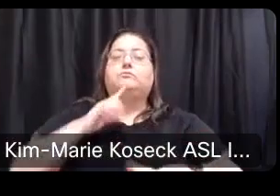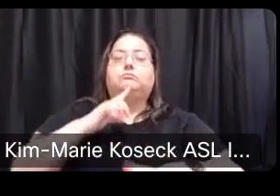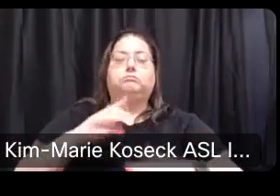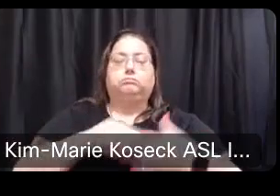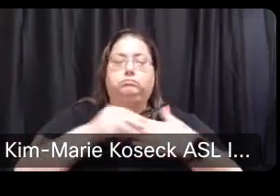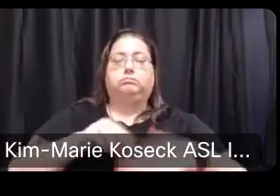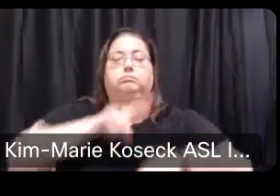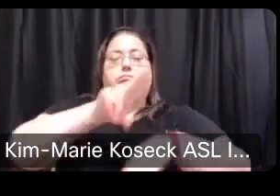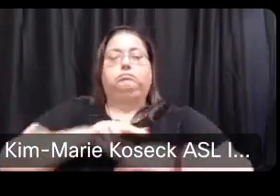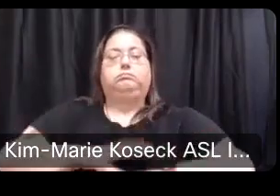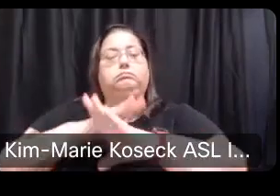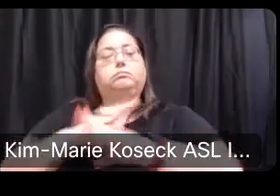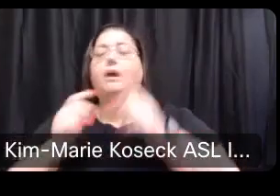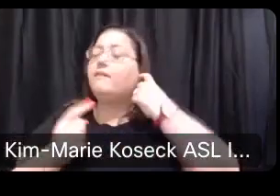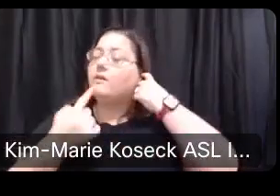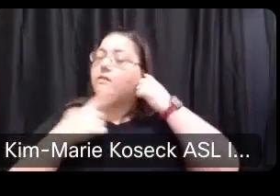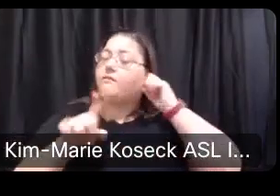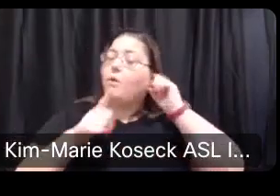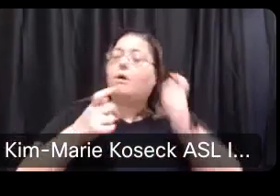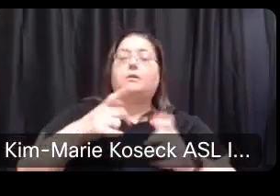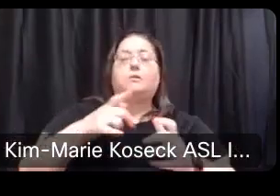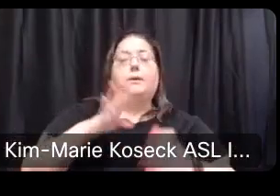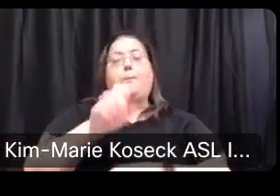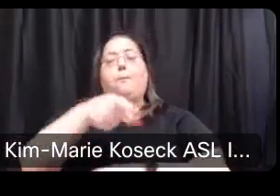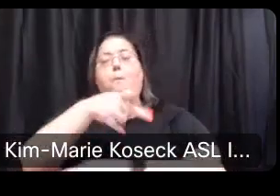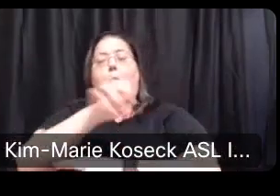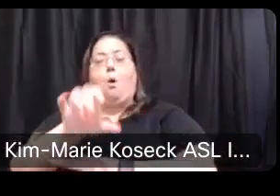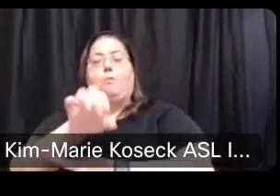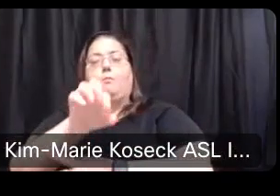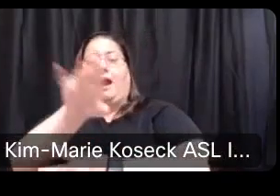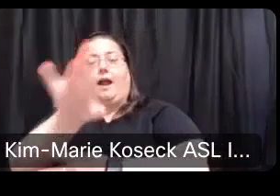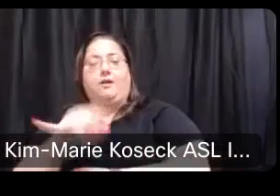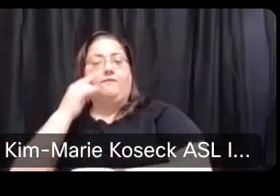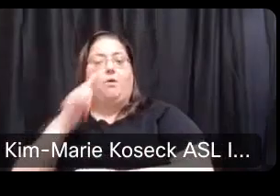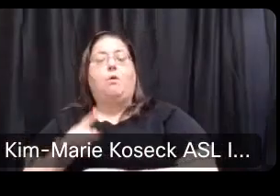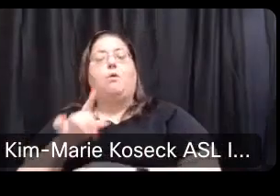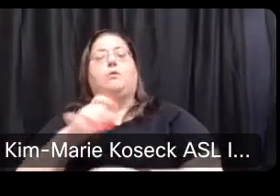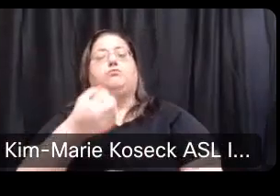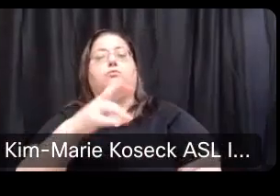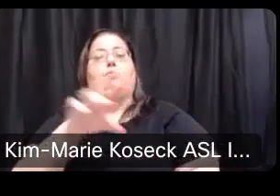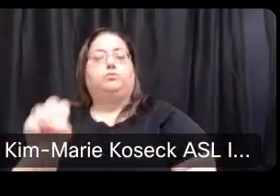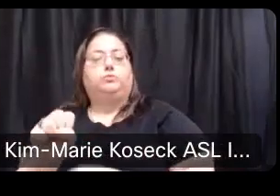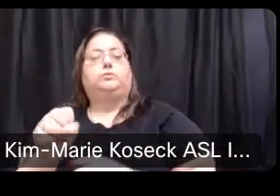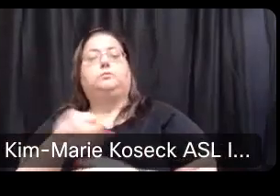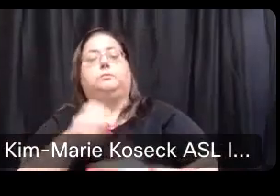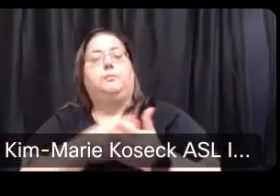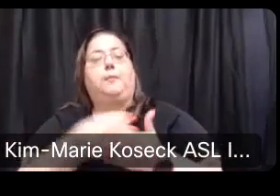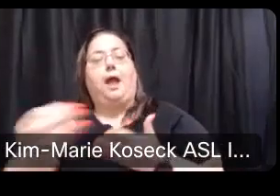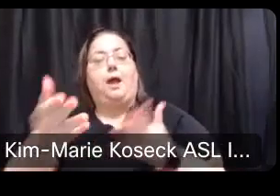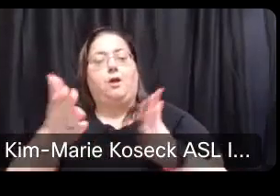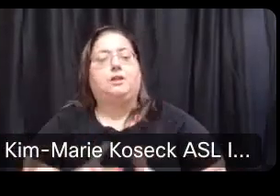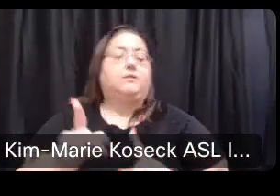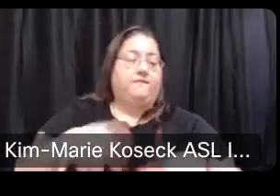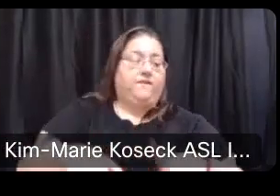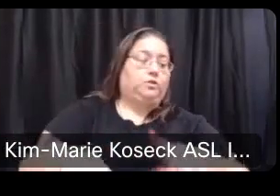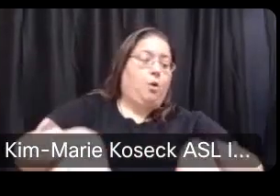Paul Beyer, who is the Director of Smart Growth. This is the second webinar in our series, the first being hosted by